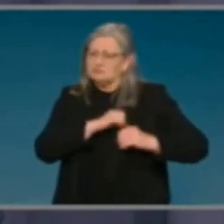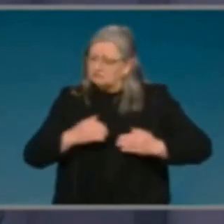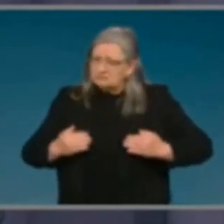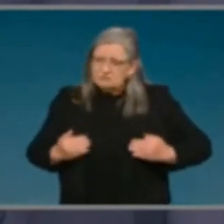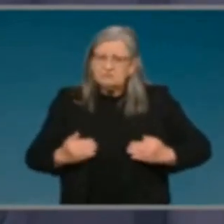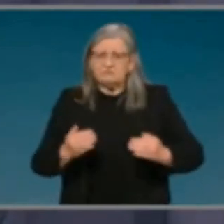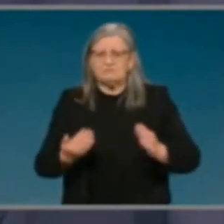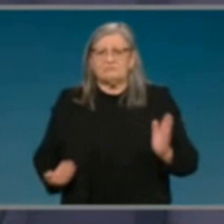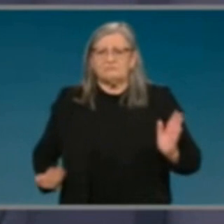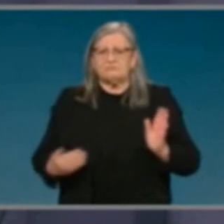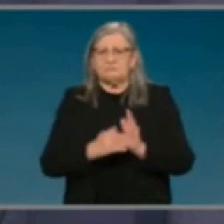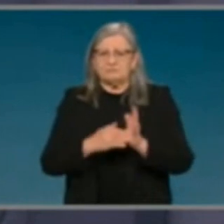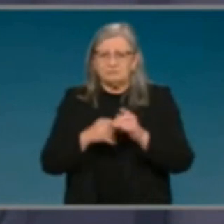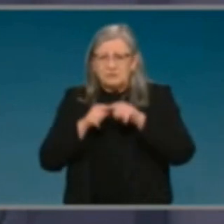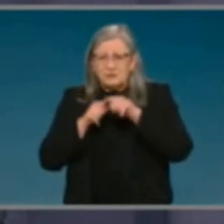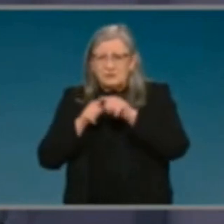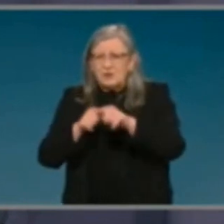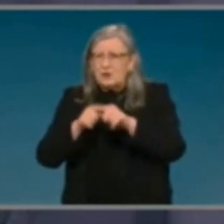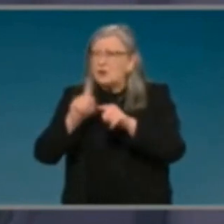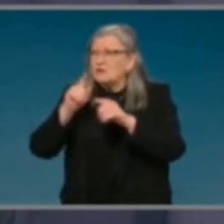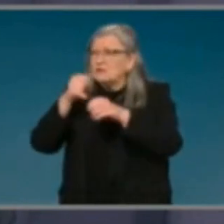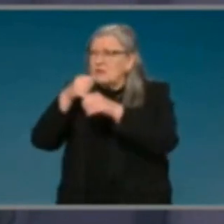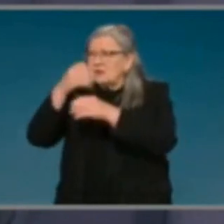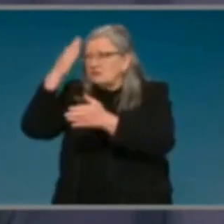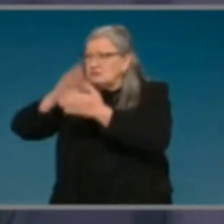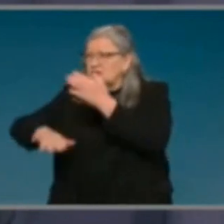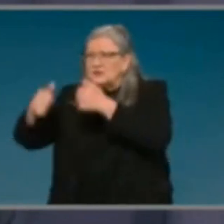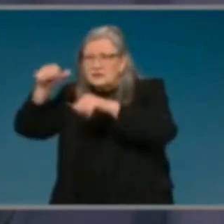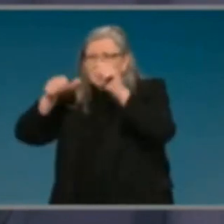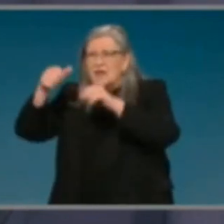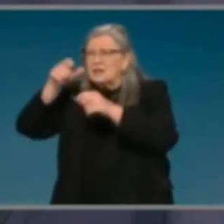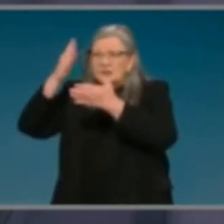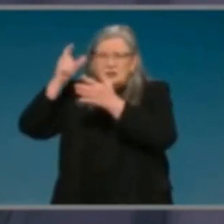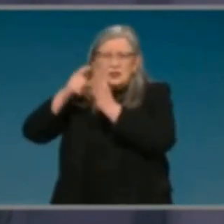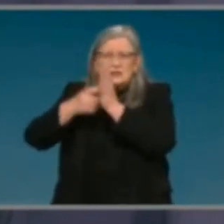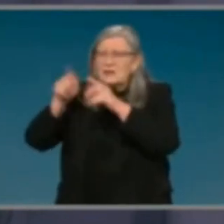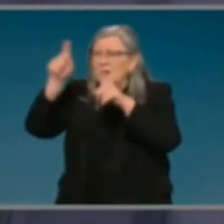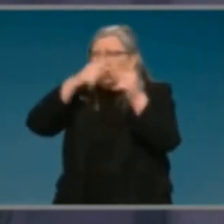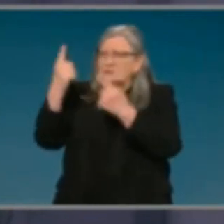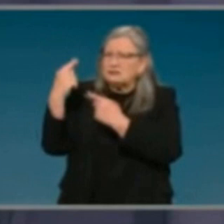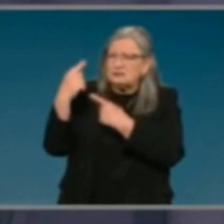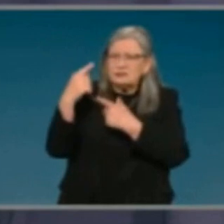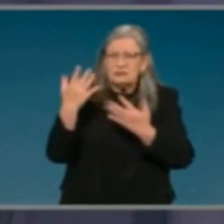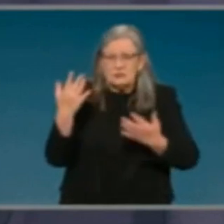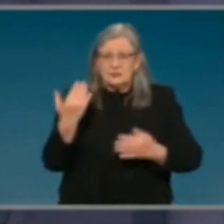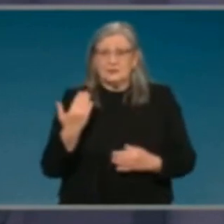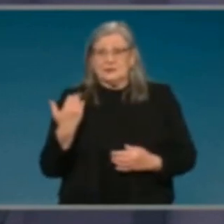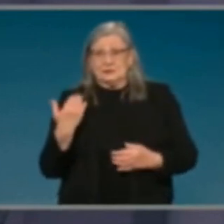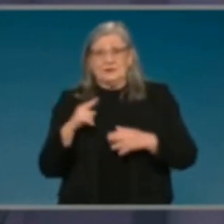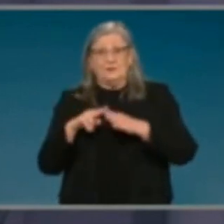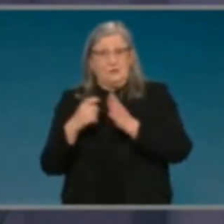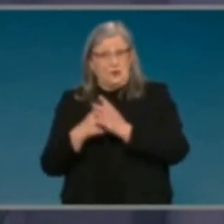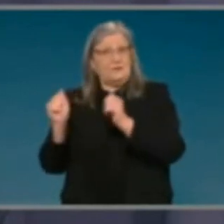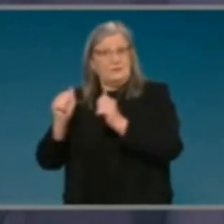that more are required. We convened our first meeting on this on Friday, and on Saturday we took